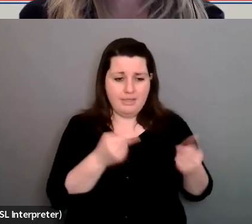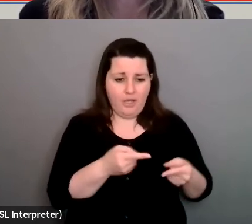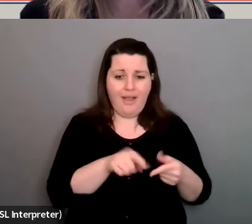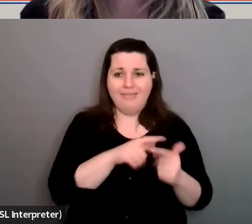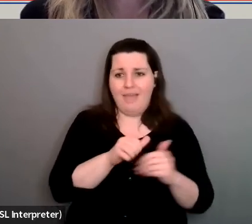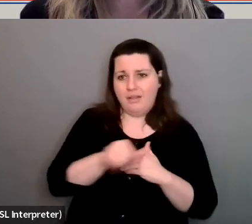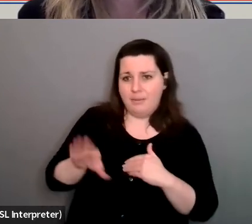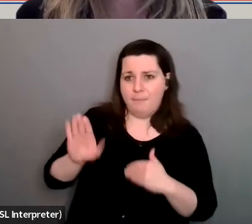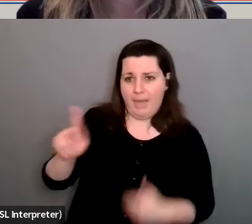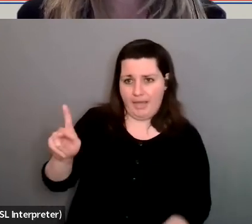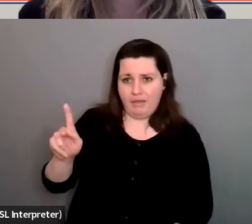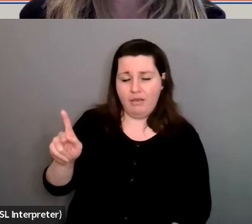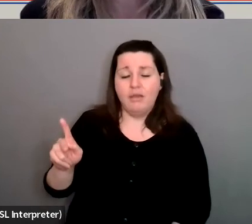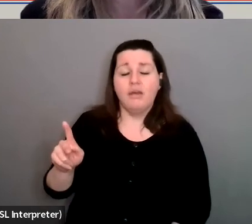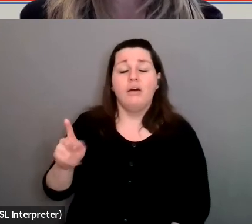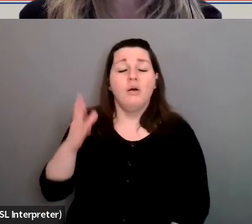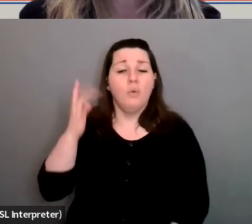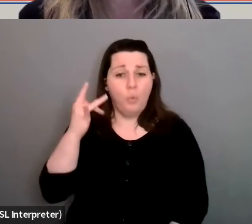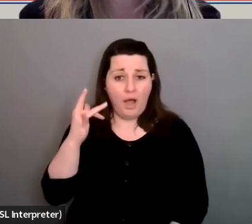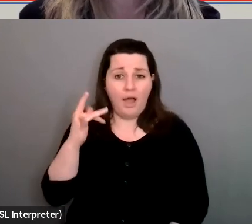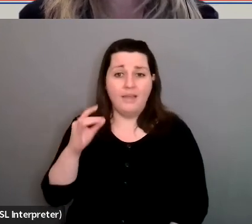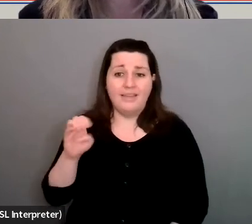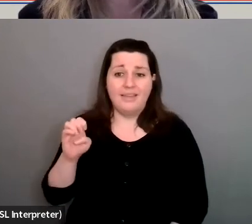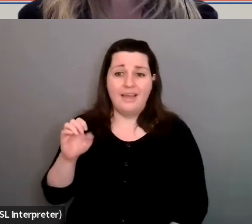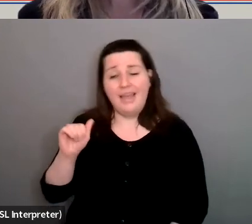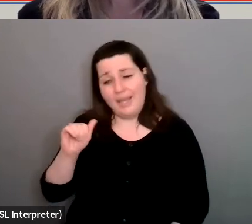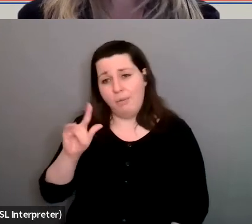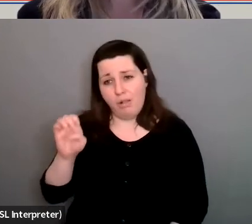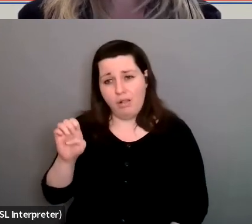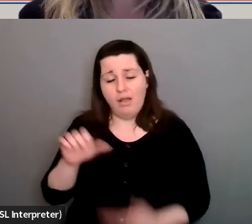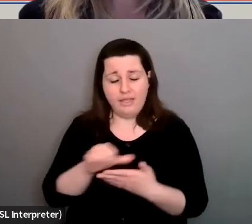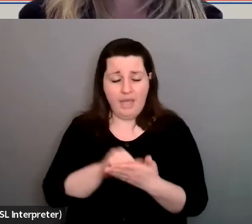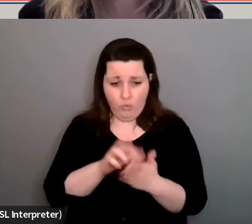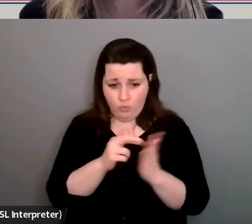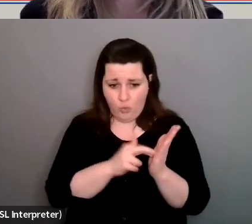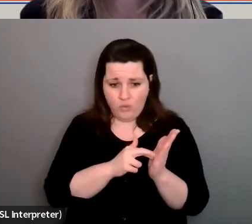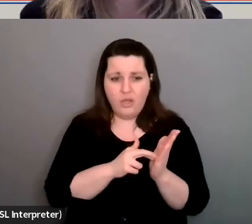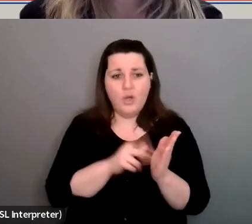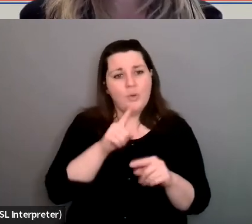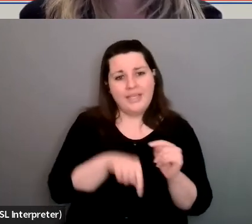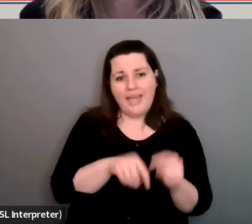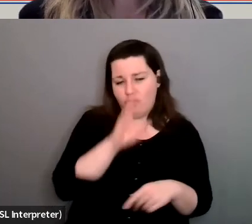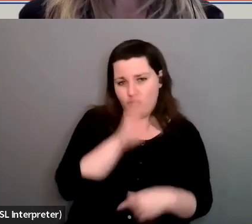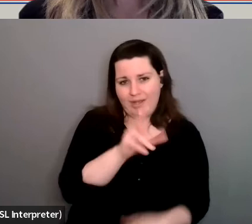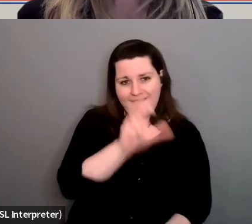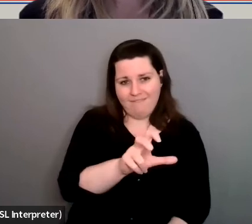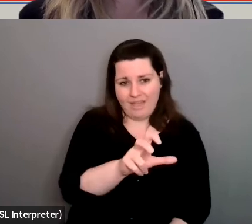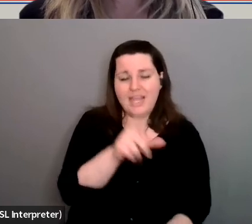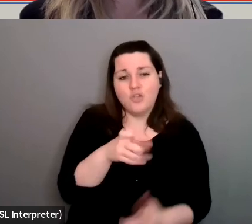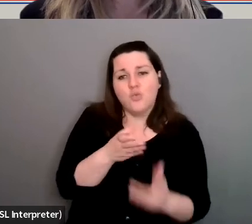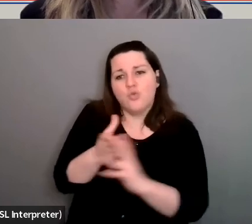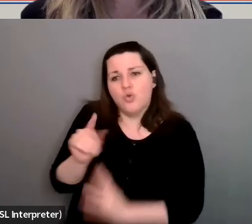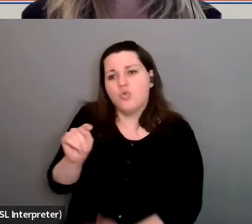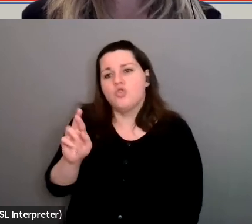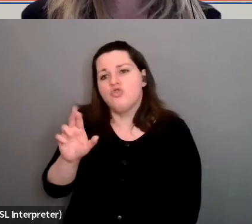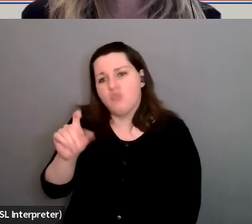because under the rules of an ABLE account, we can't directly invest that. It has to be invested through the trust. So that money